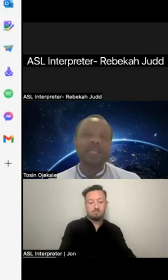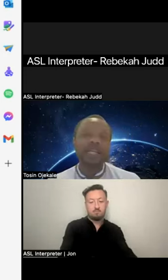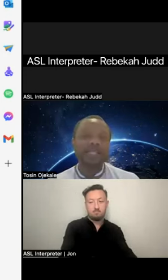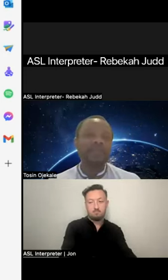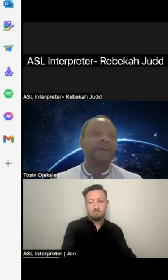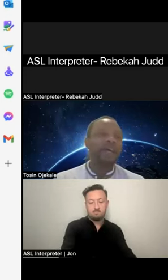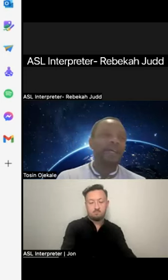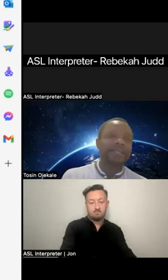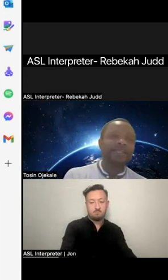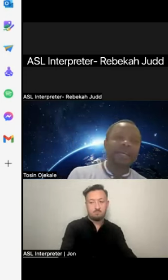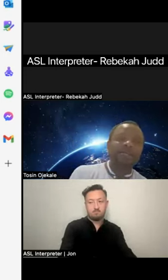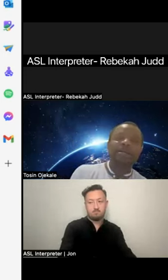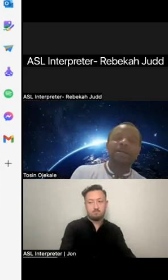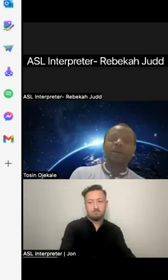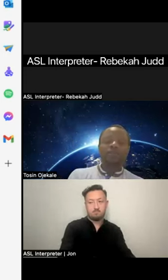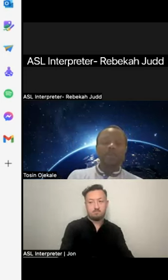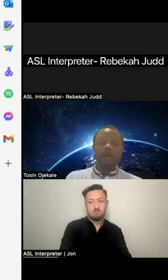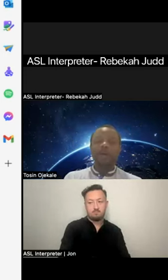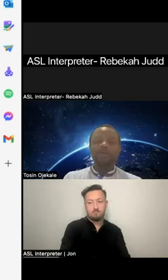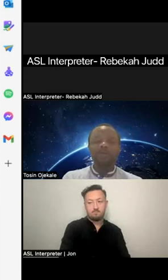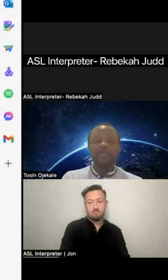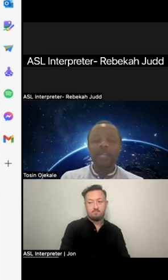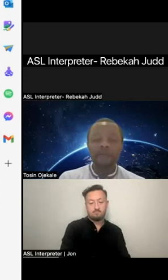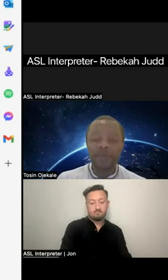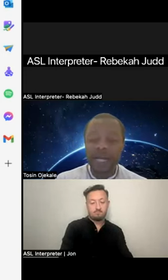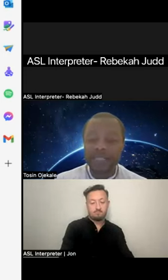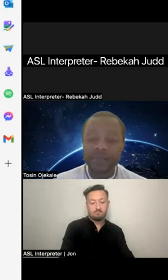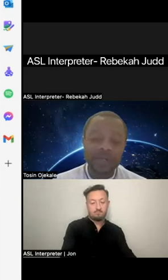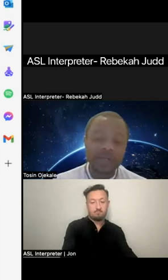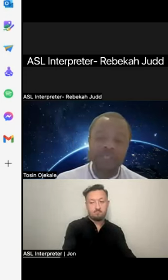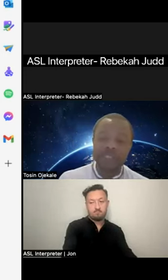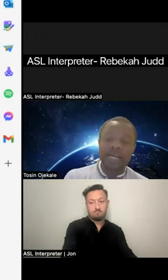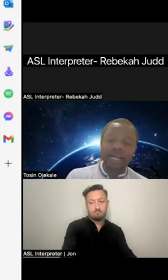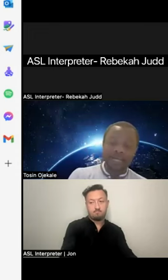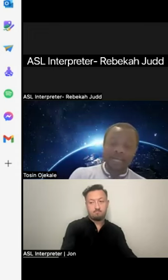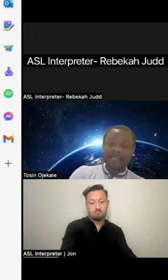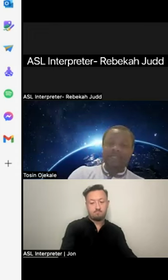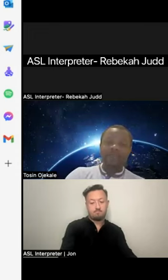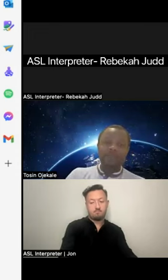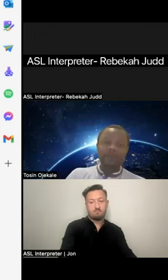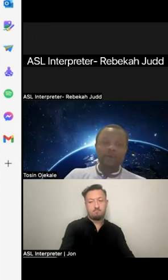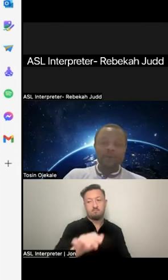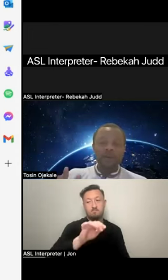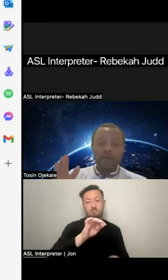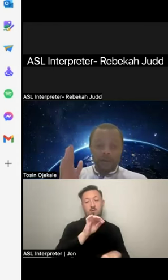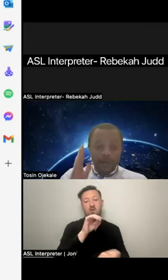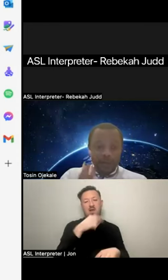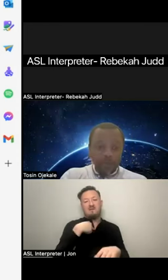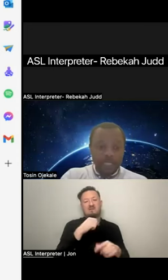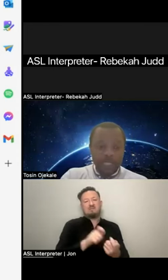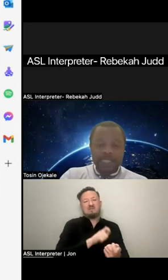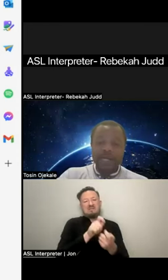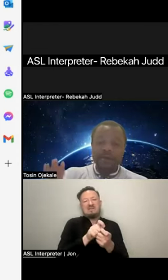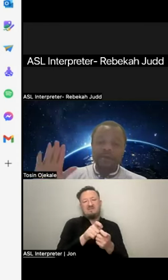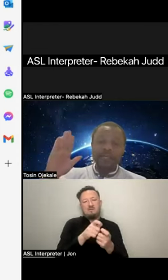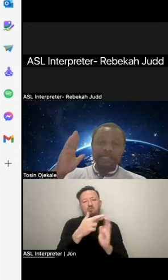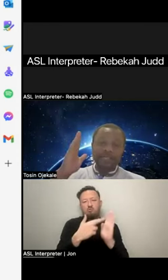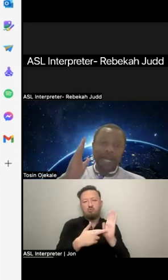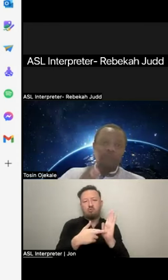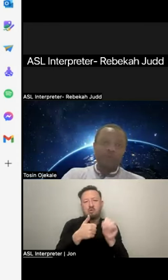contractors in case there is fire that they can also help out. So they give you certain regulations and guidelines that you must follow. For the building